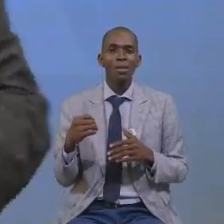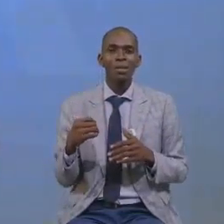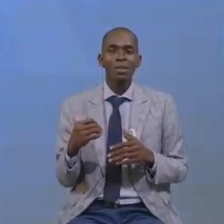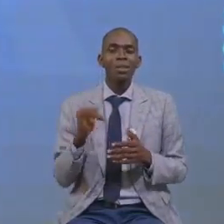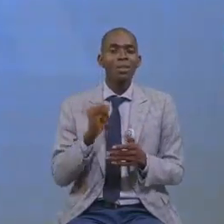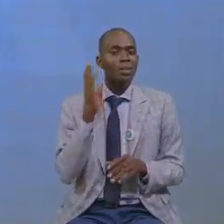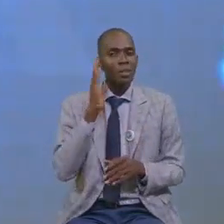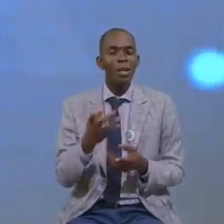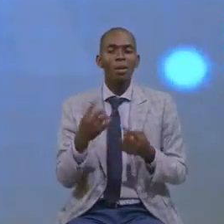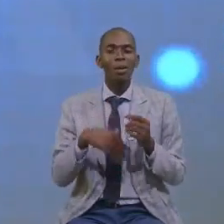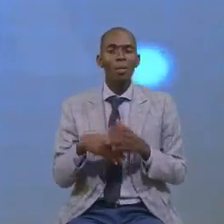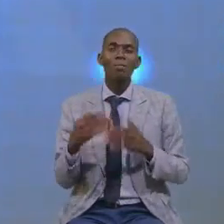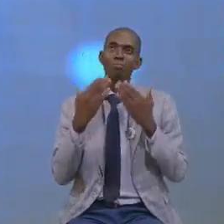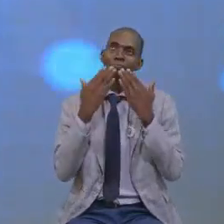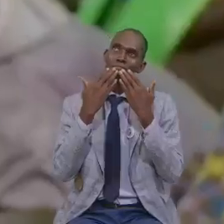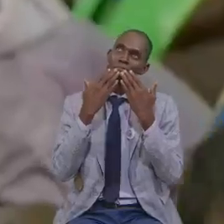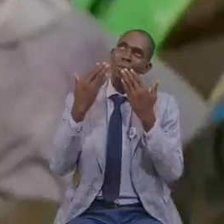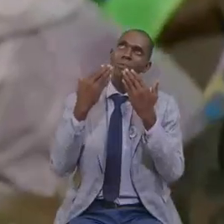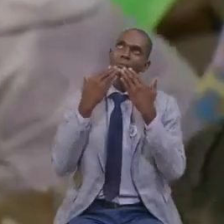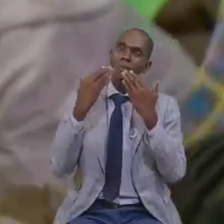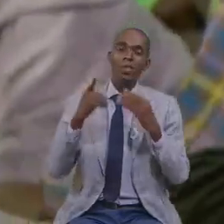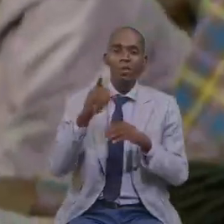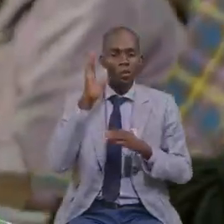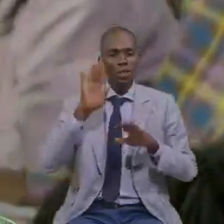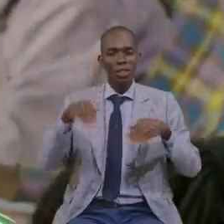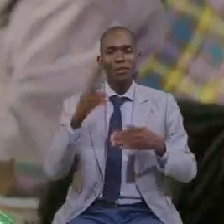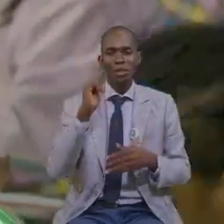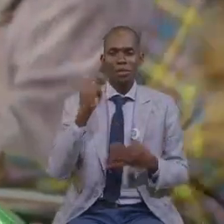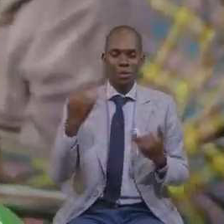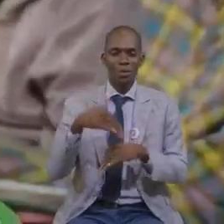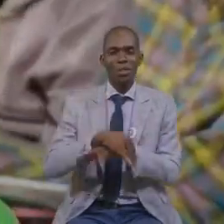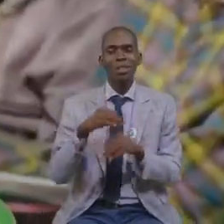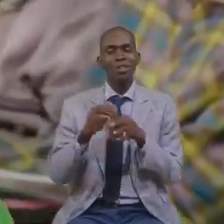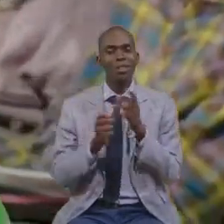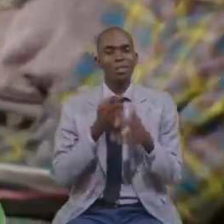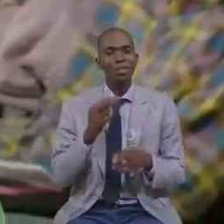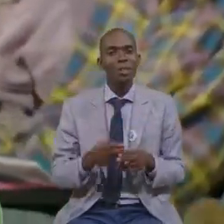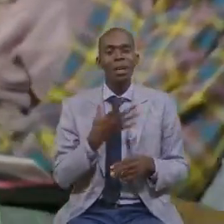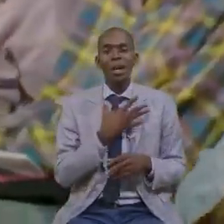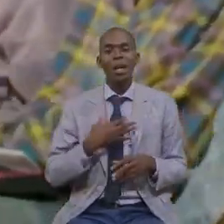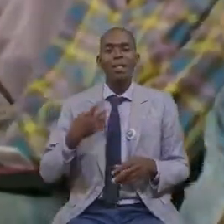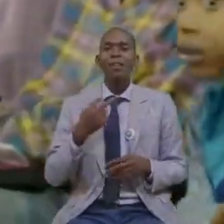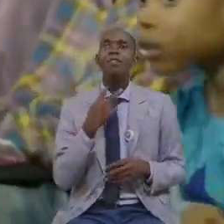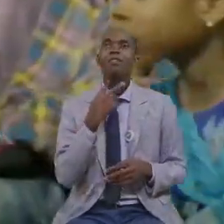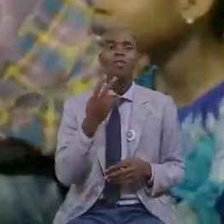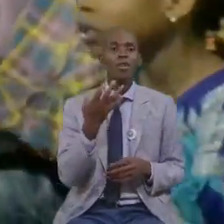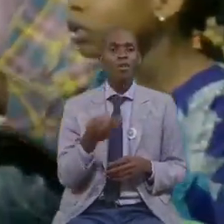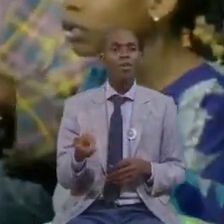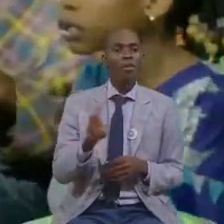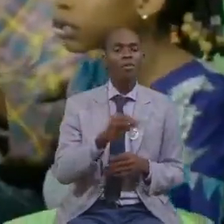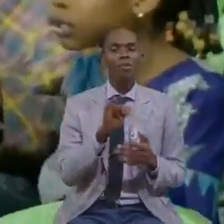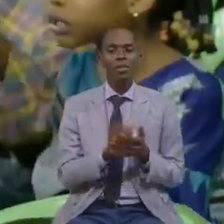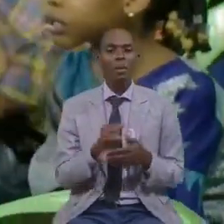shall proceed thanksgiving. You'll give testimony tonight. And the voice of them that make